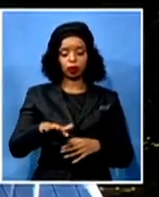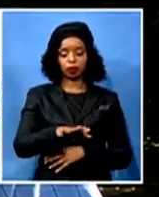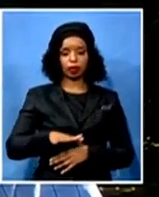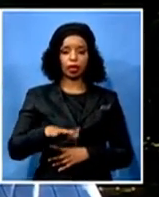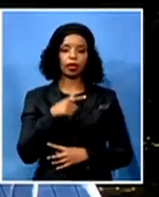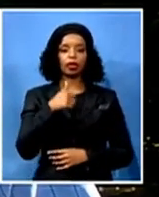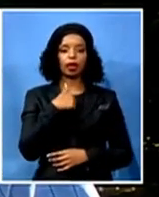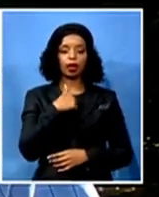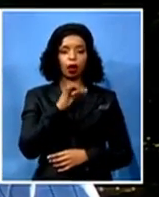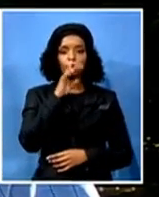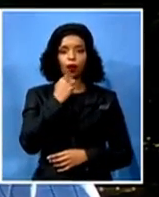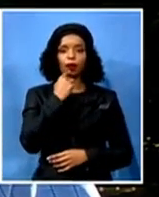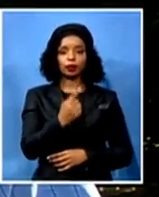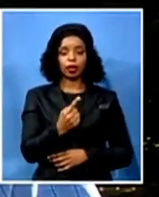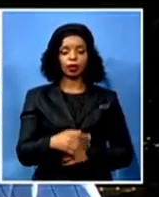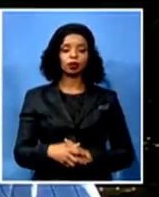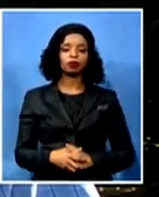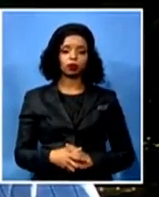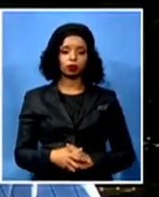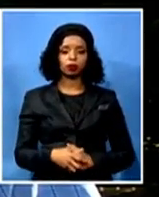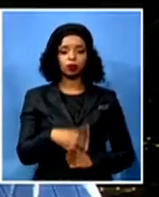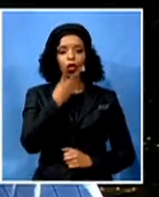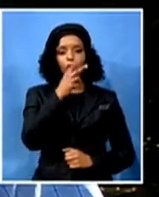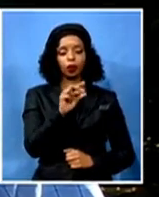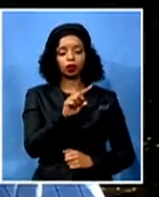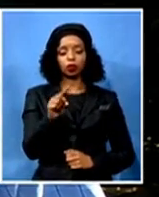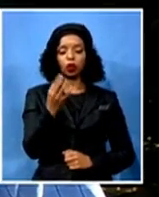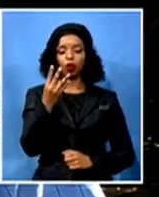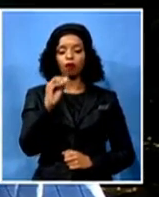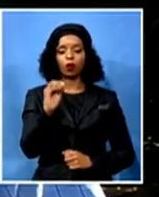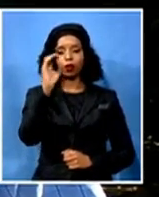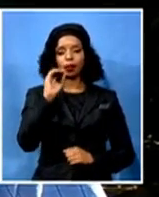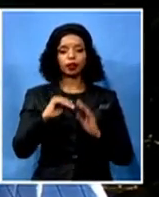to 40% less than last year this time.